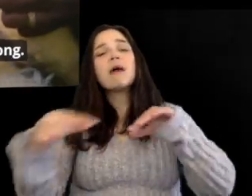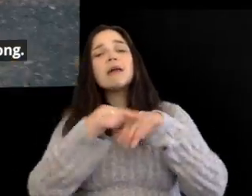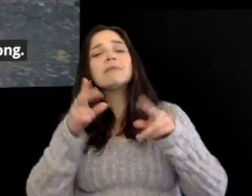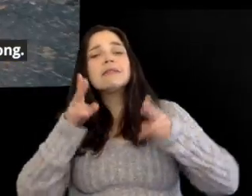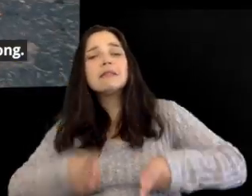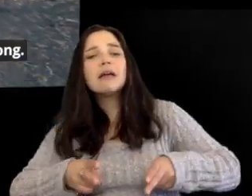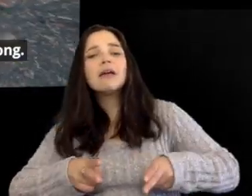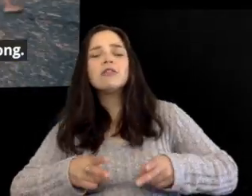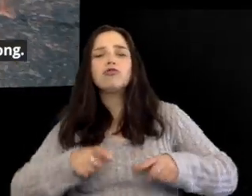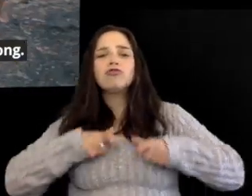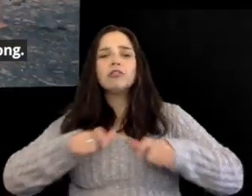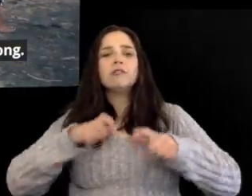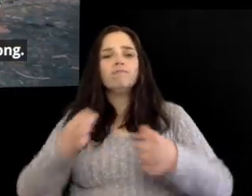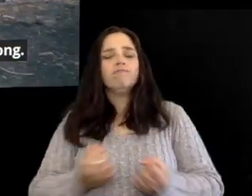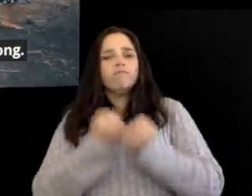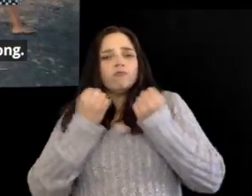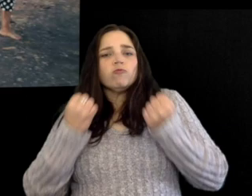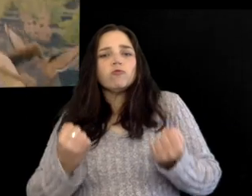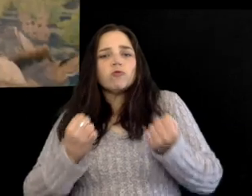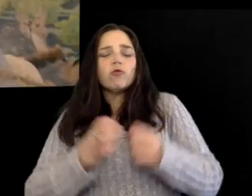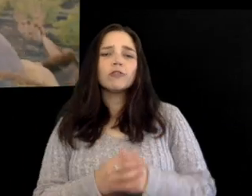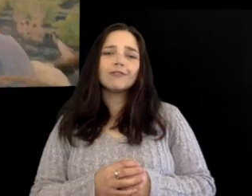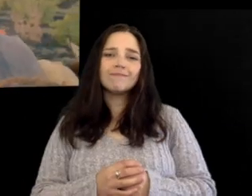ela wewe tuwe nyeni ne kale numesi e